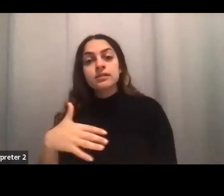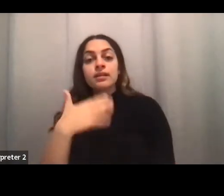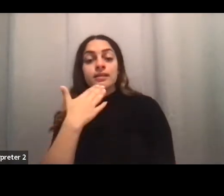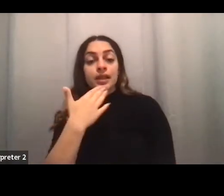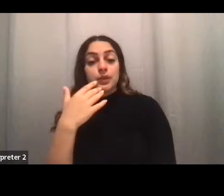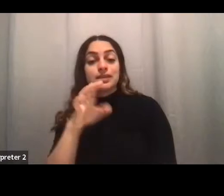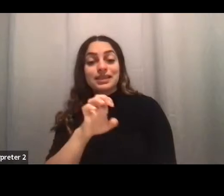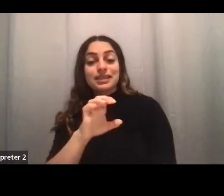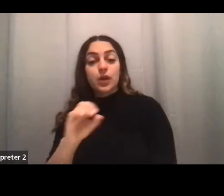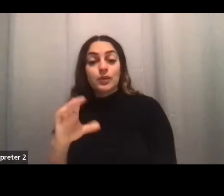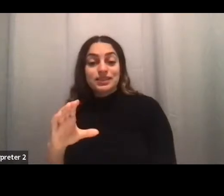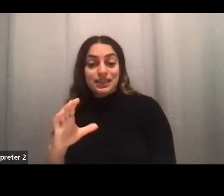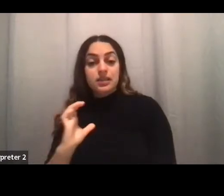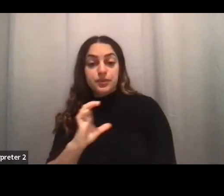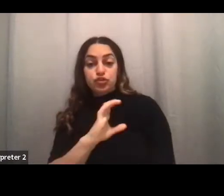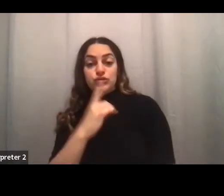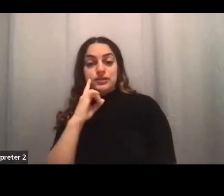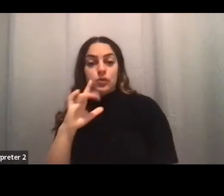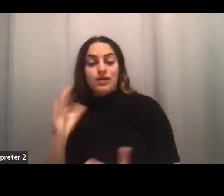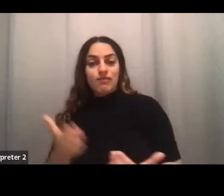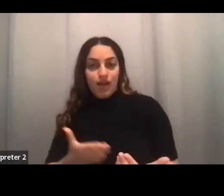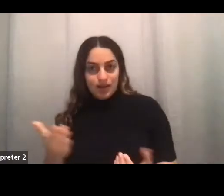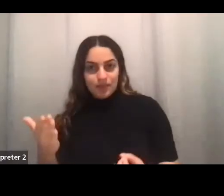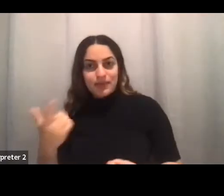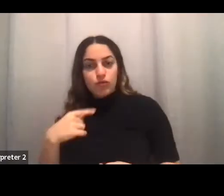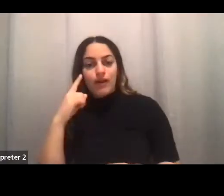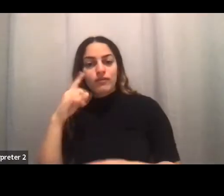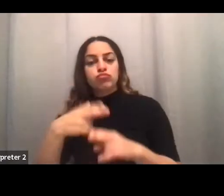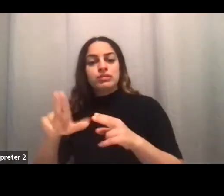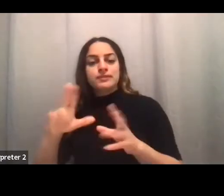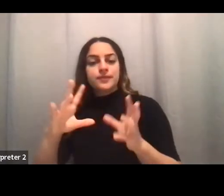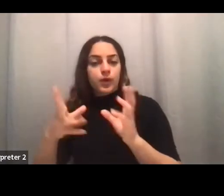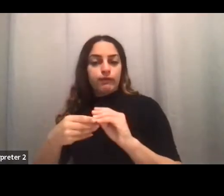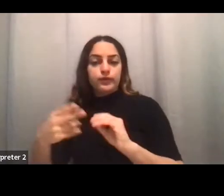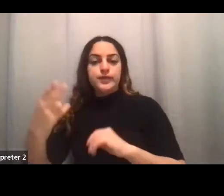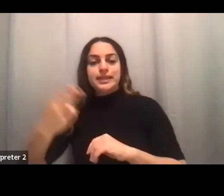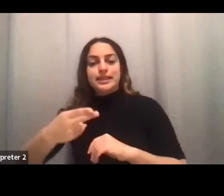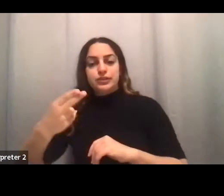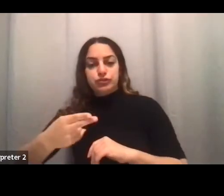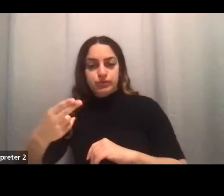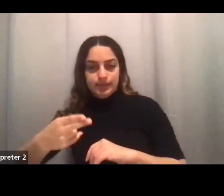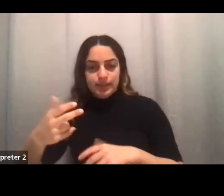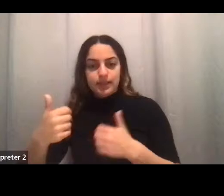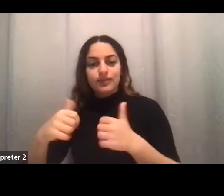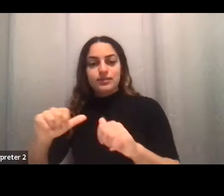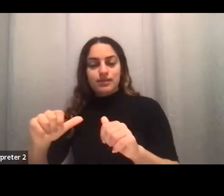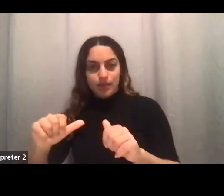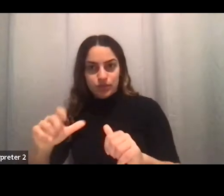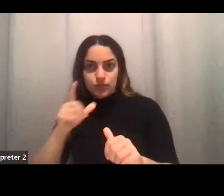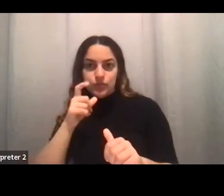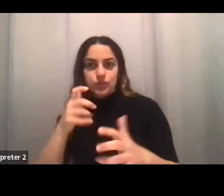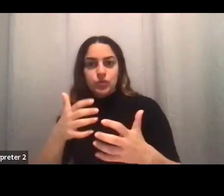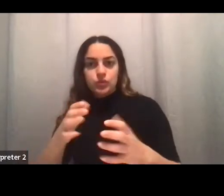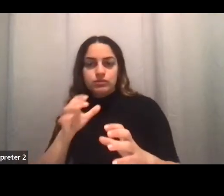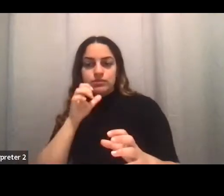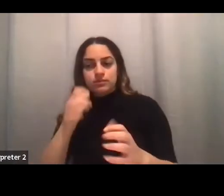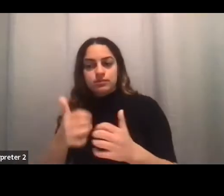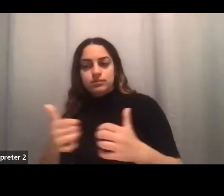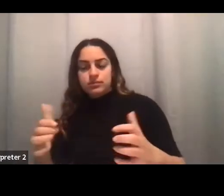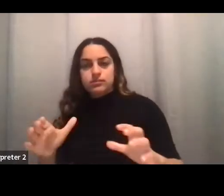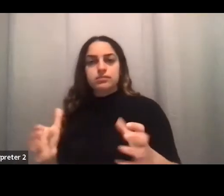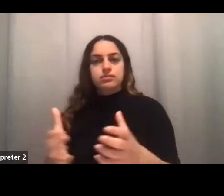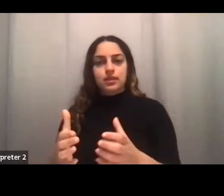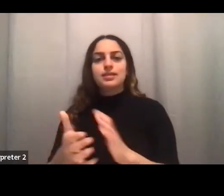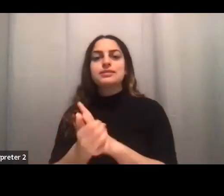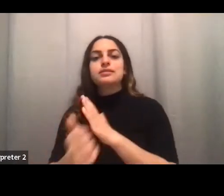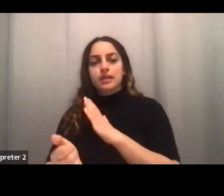eeoc commissioners for inviting me to provide a brief overview of the history of attempts to desegregate skilled construction trades as part